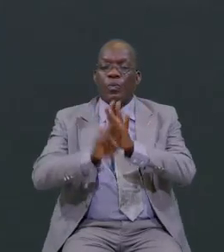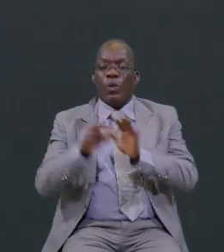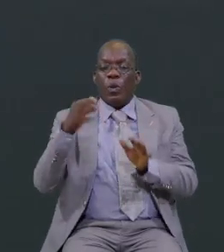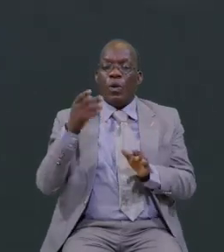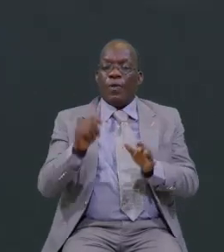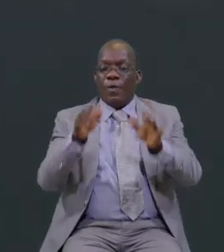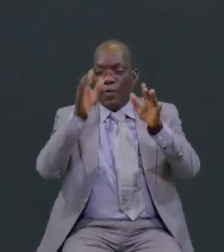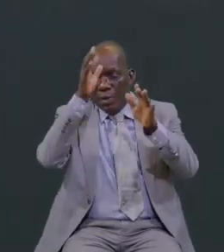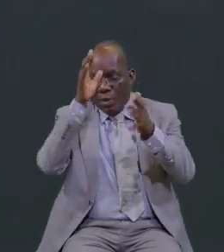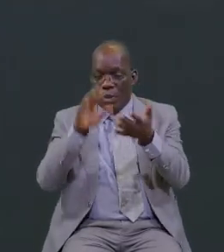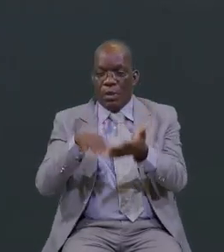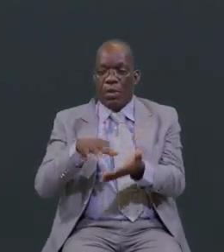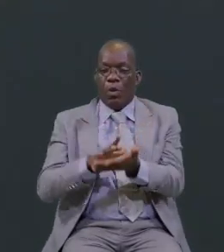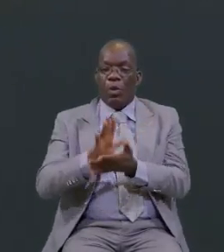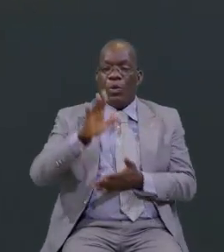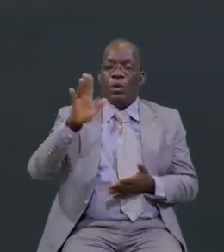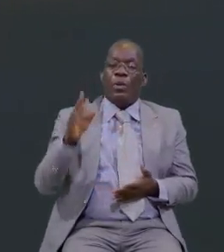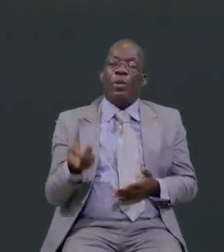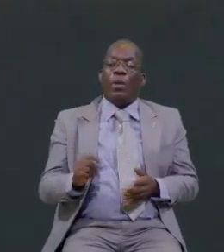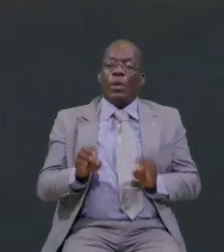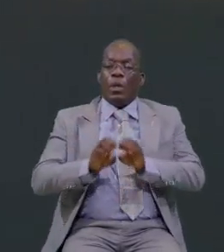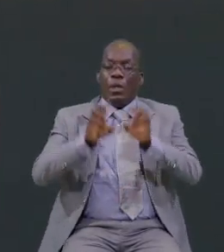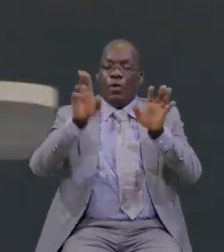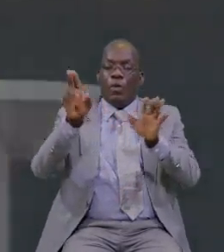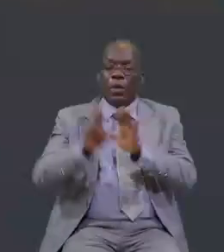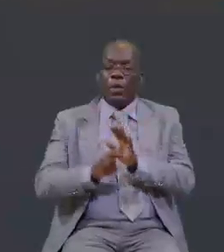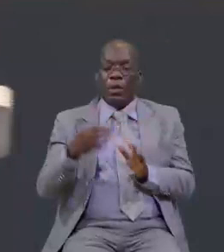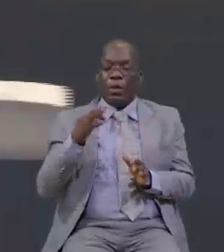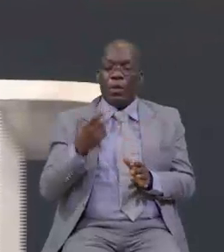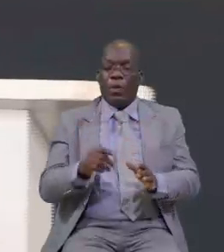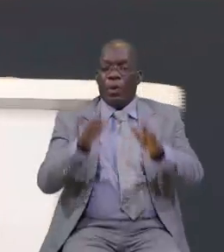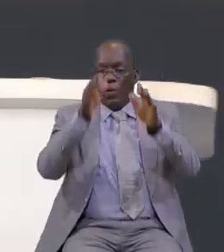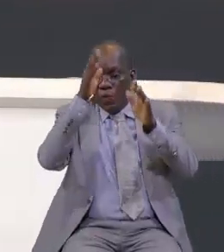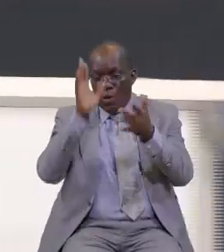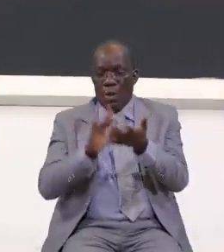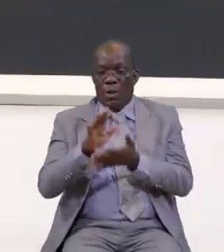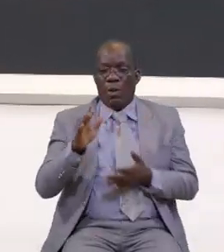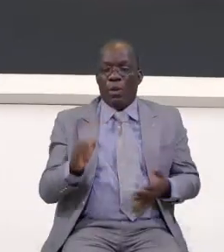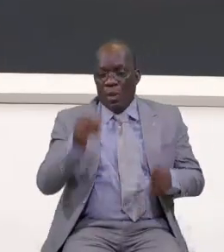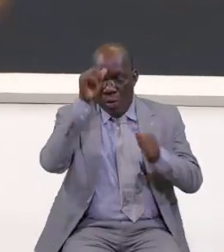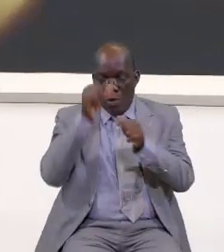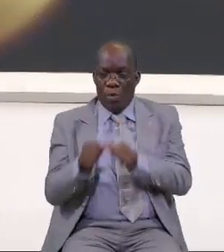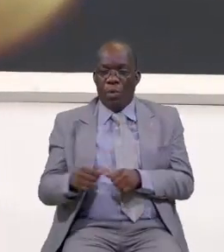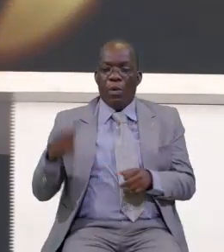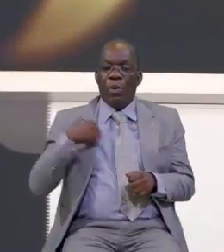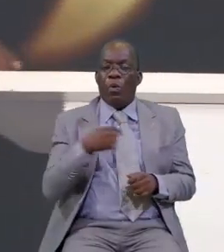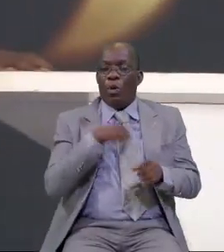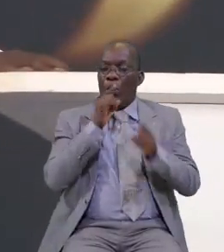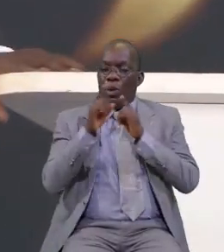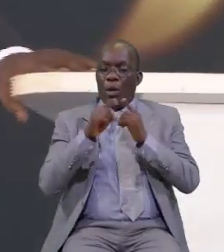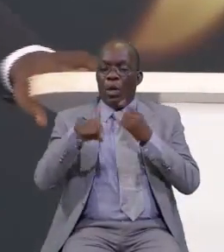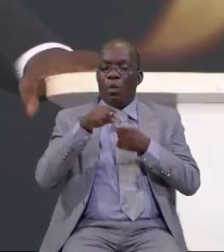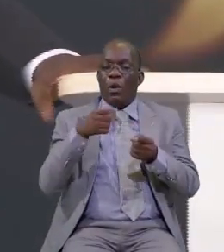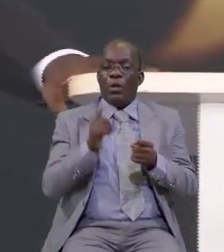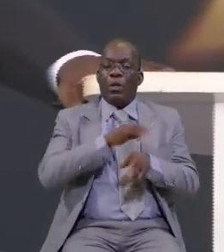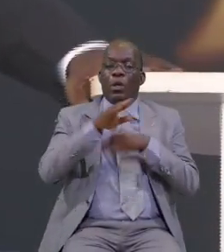The brightness of the Father's glory. Remember, we're talking about the all-sufficient Jesus. He's